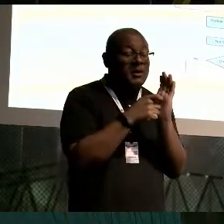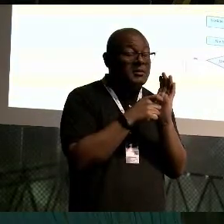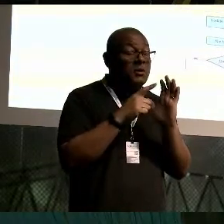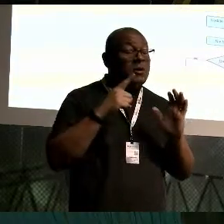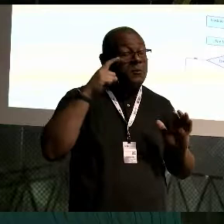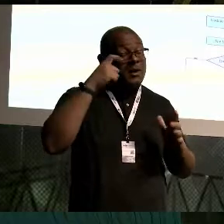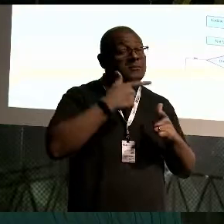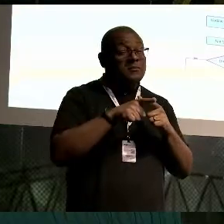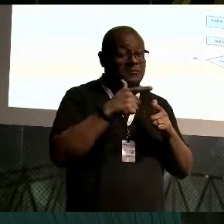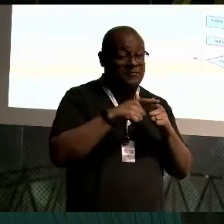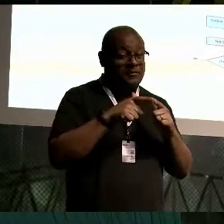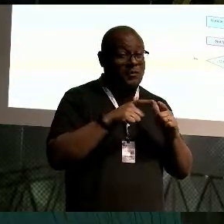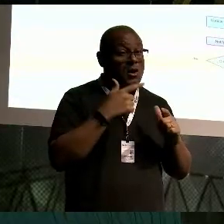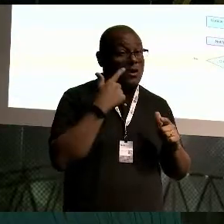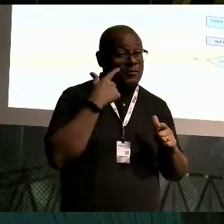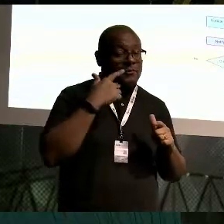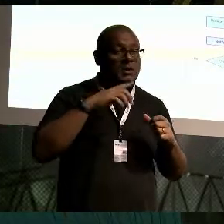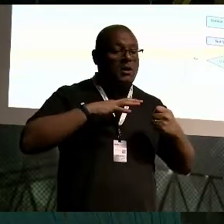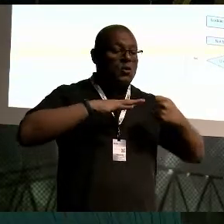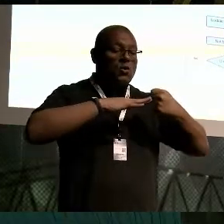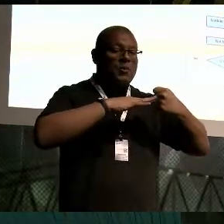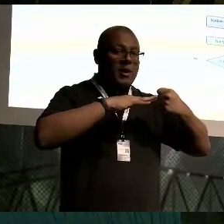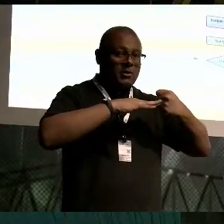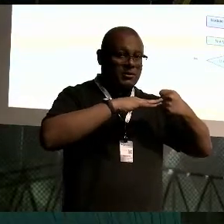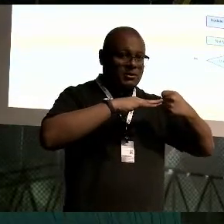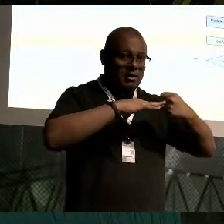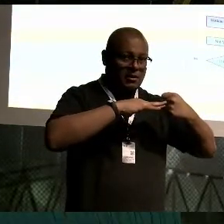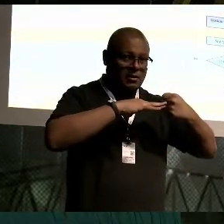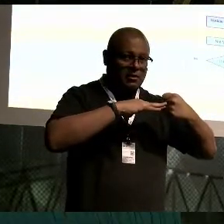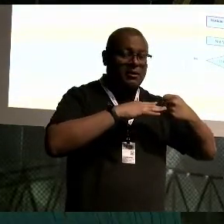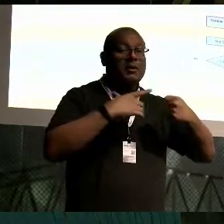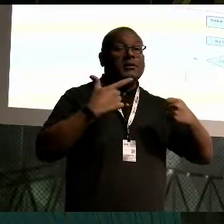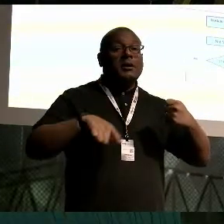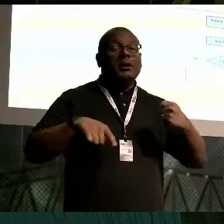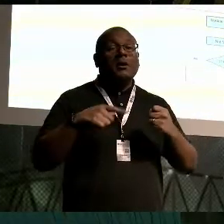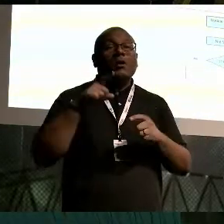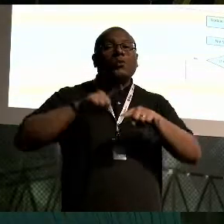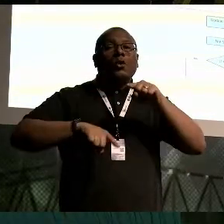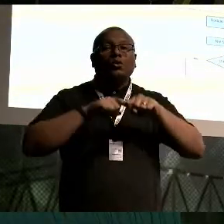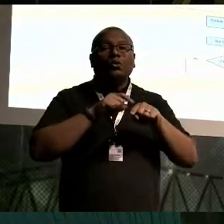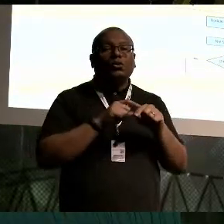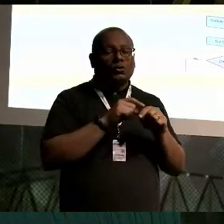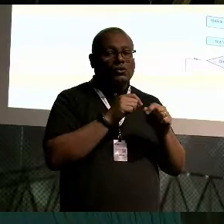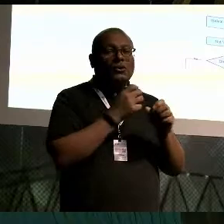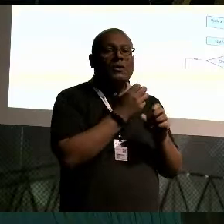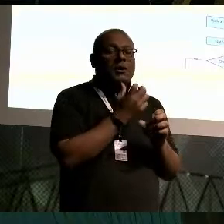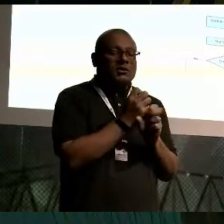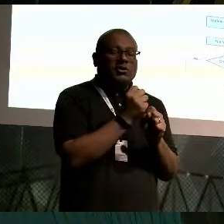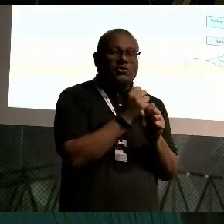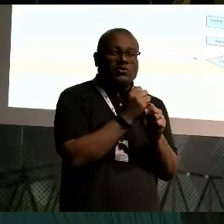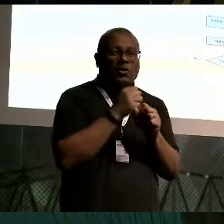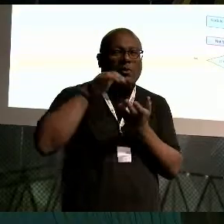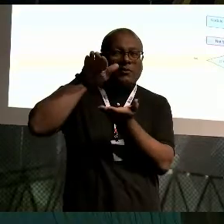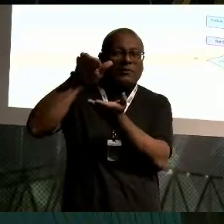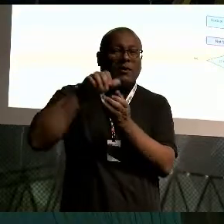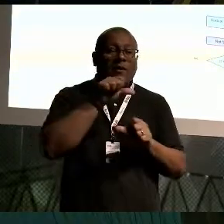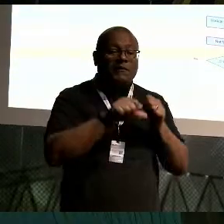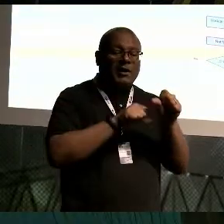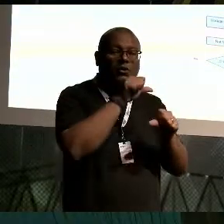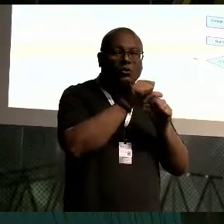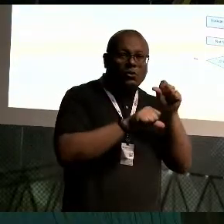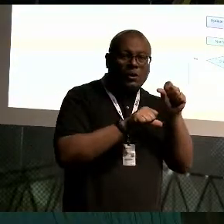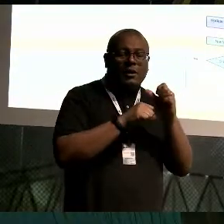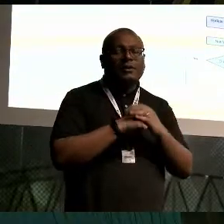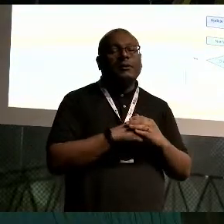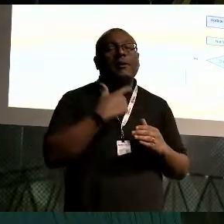you probably need to talk to a database, and depending on your stock, you probably want to take some action. If you have no stock, maybe you